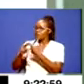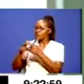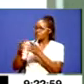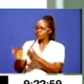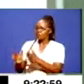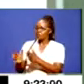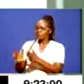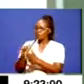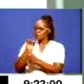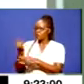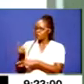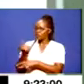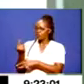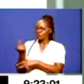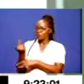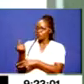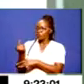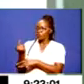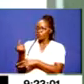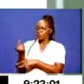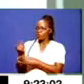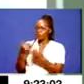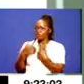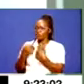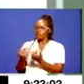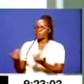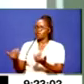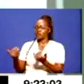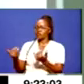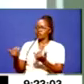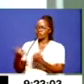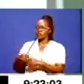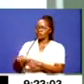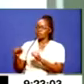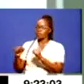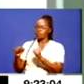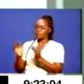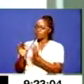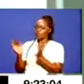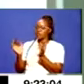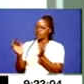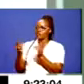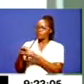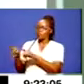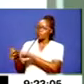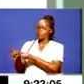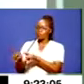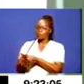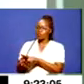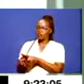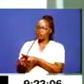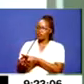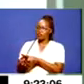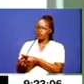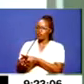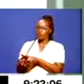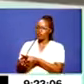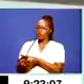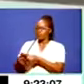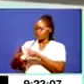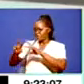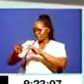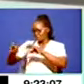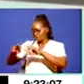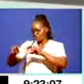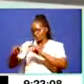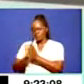not only to come up with equipments that are able to test, but also even the ones that are doing research, mm-hmm. They're using research. And even